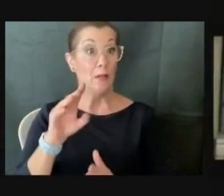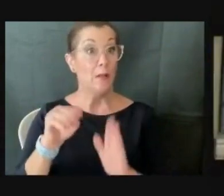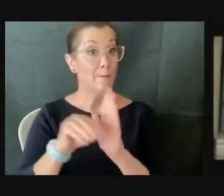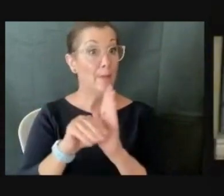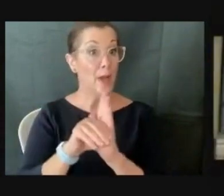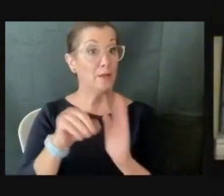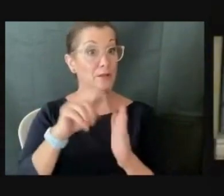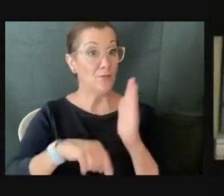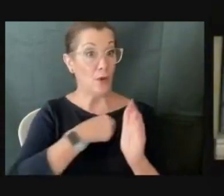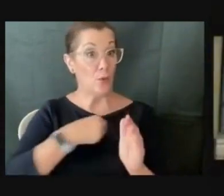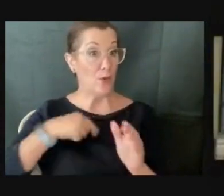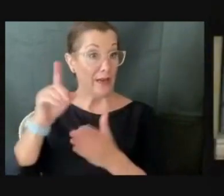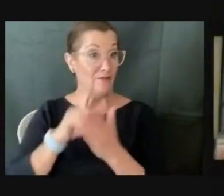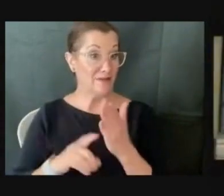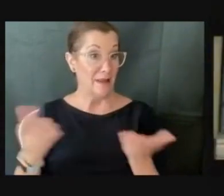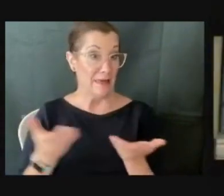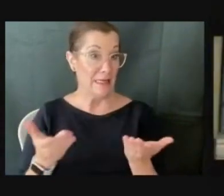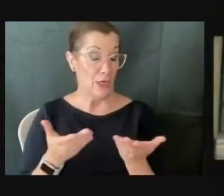ADU.